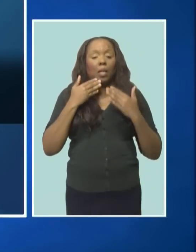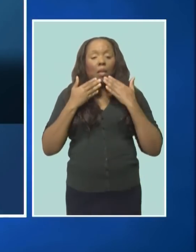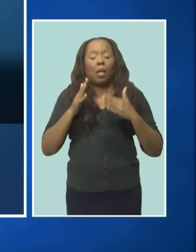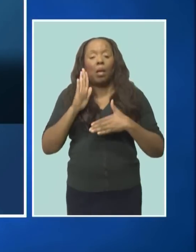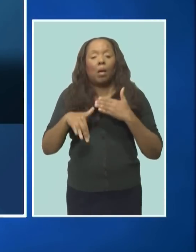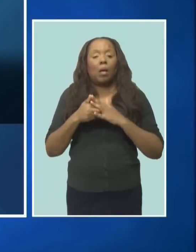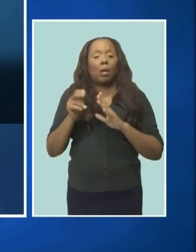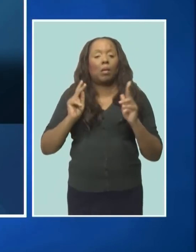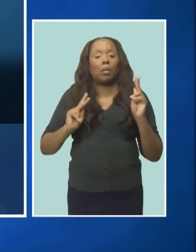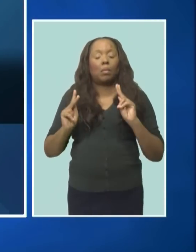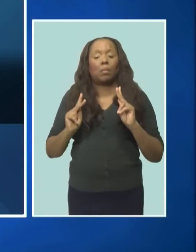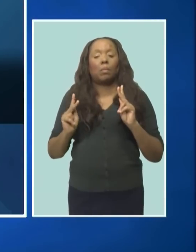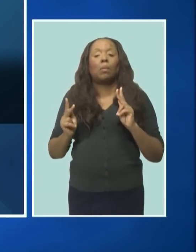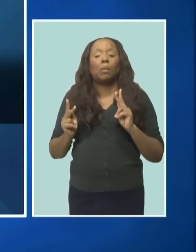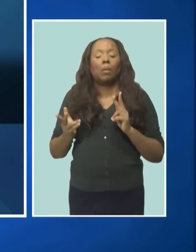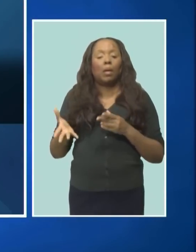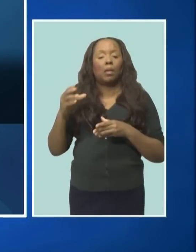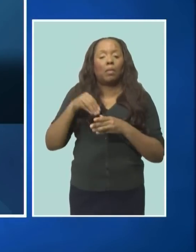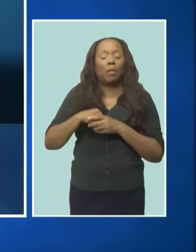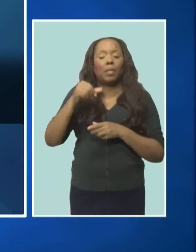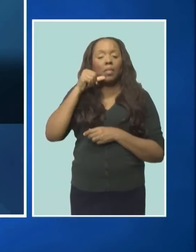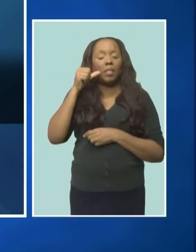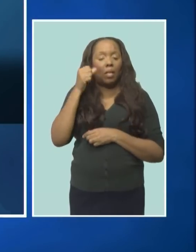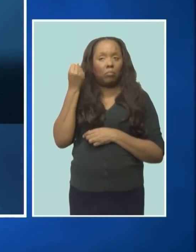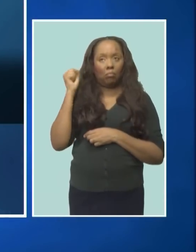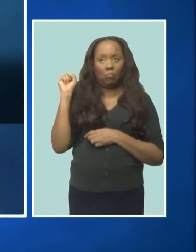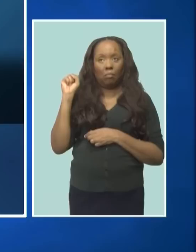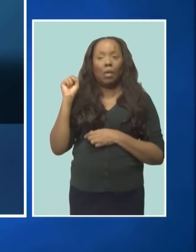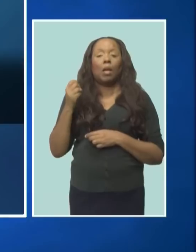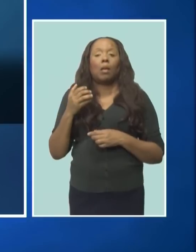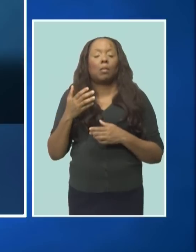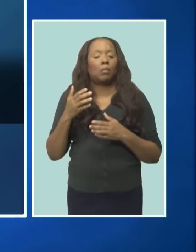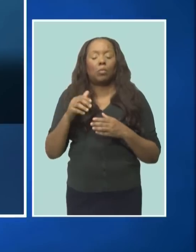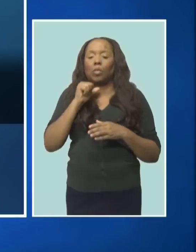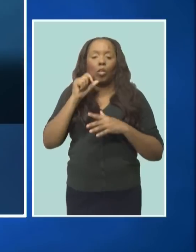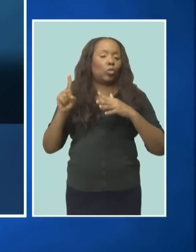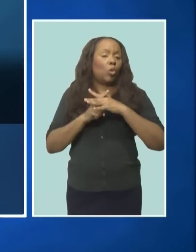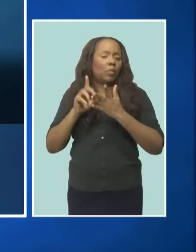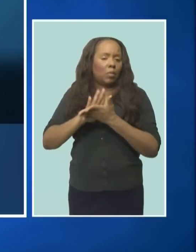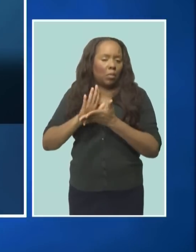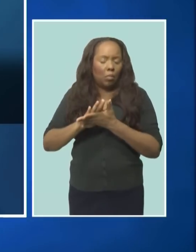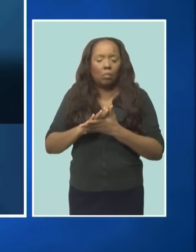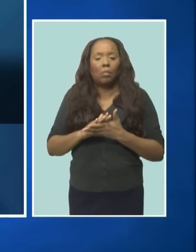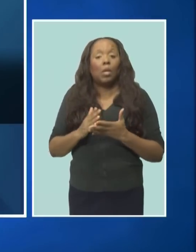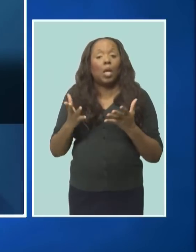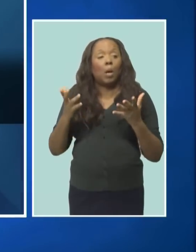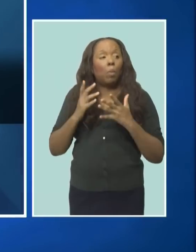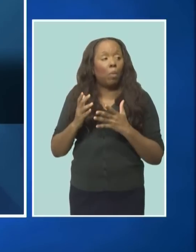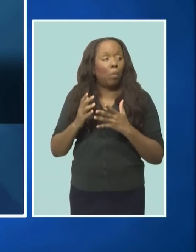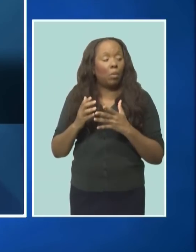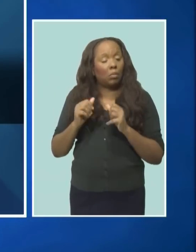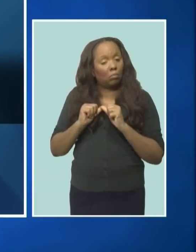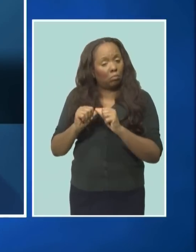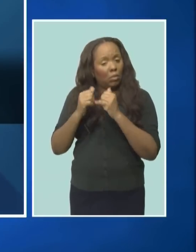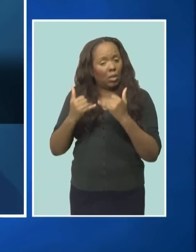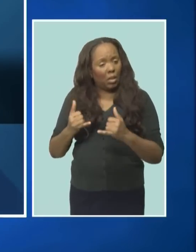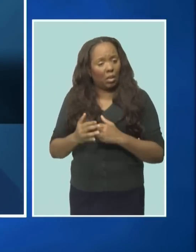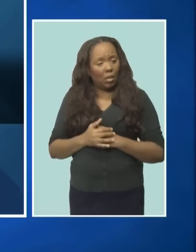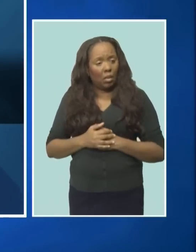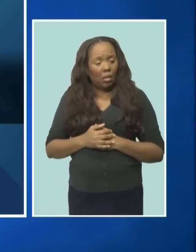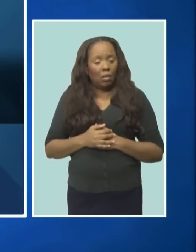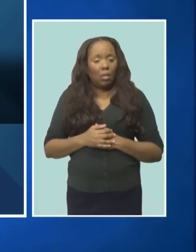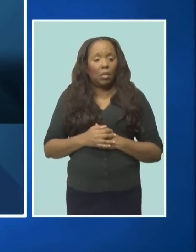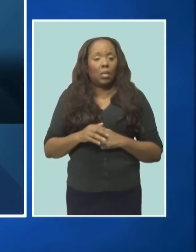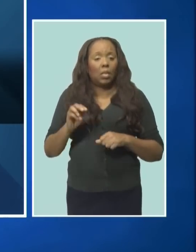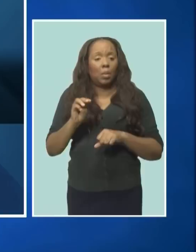in yesterday's protest action and looks forward to your continued support today. The union strongly refutes the recent claims made by the